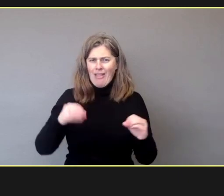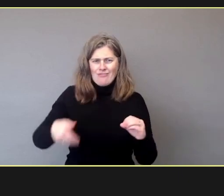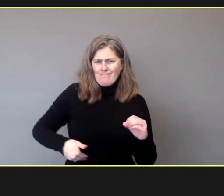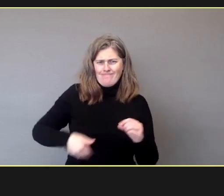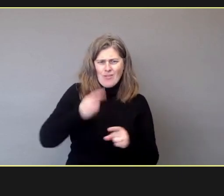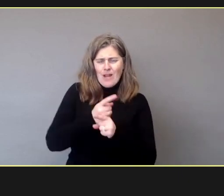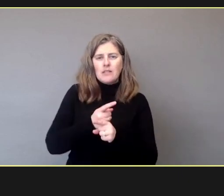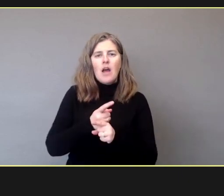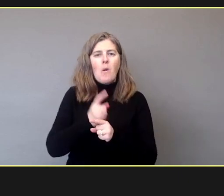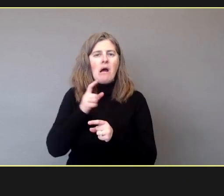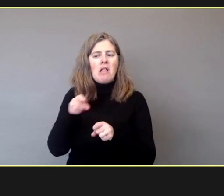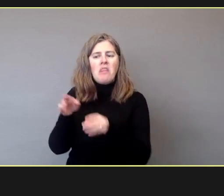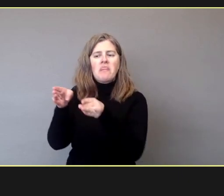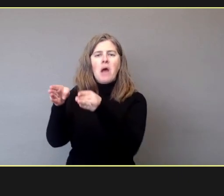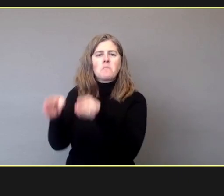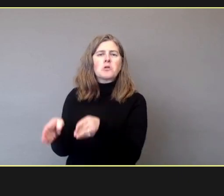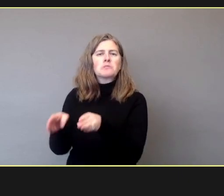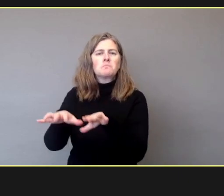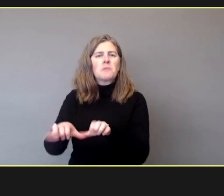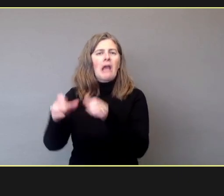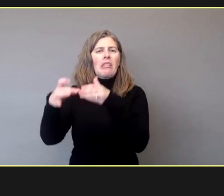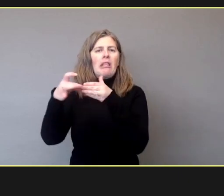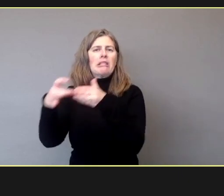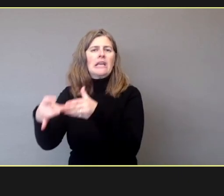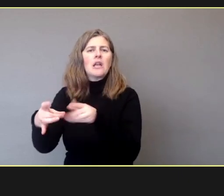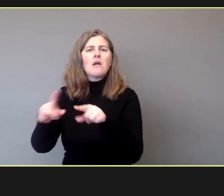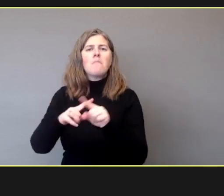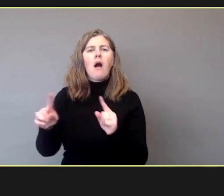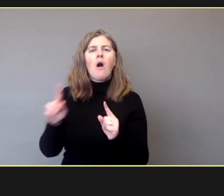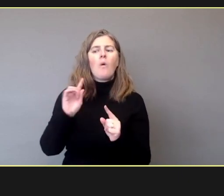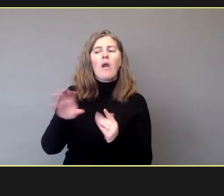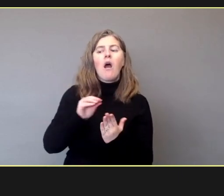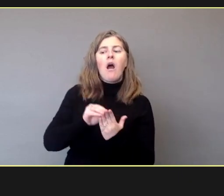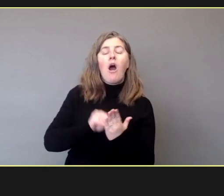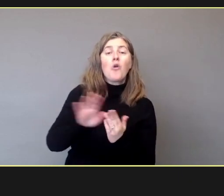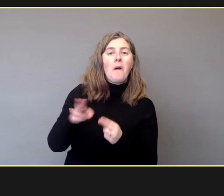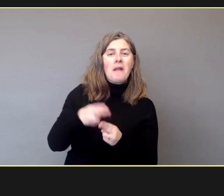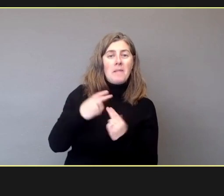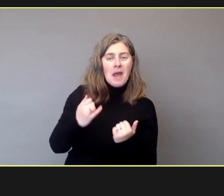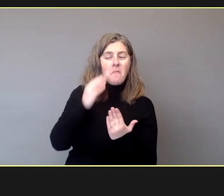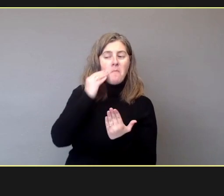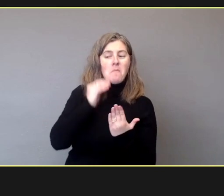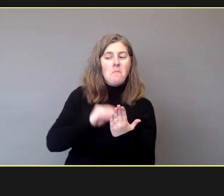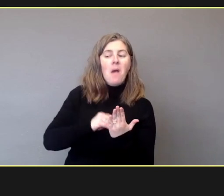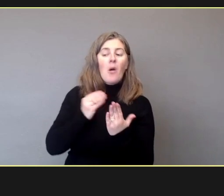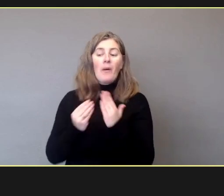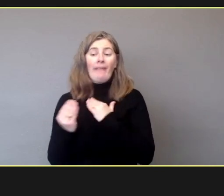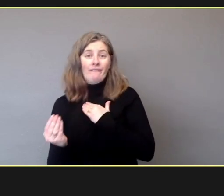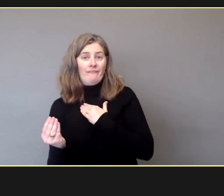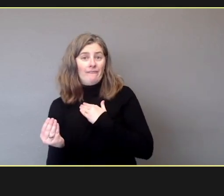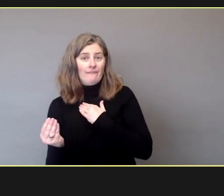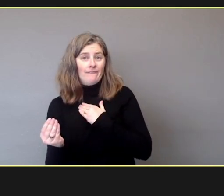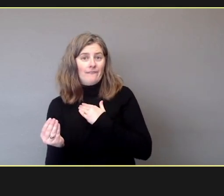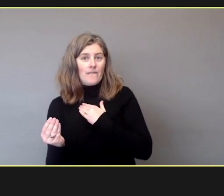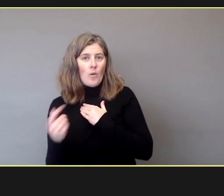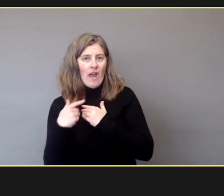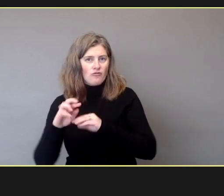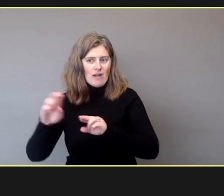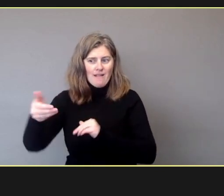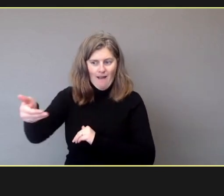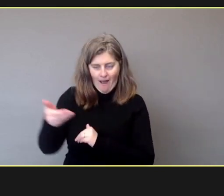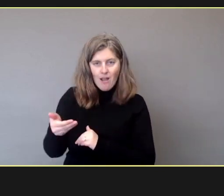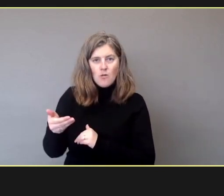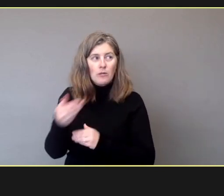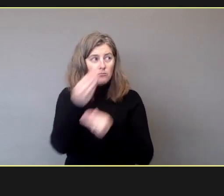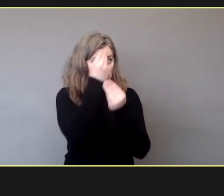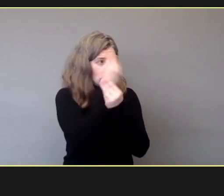going to let that person take the lead, but we're jotting down your name now, and we will give it to them once we are ready to name,